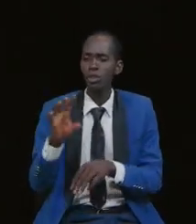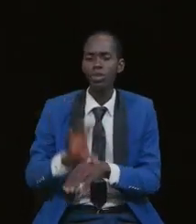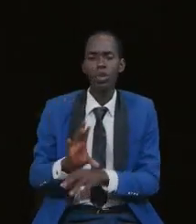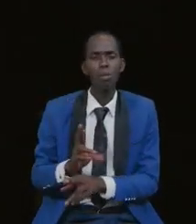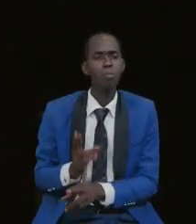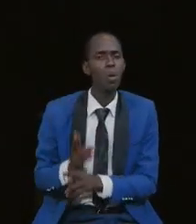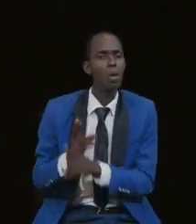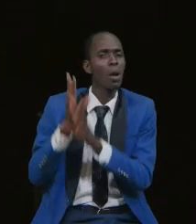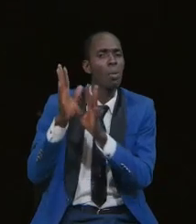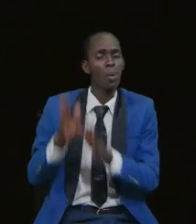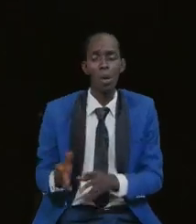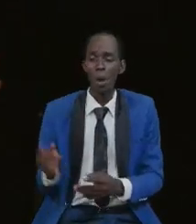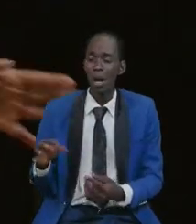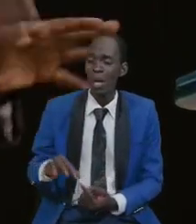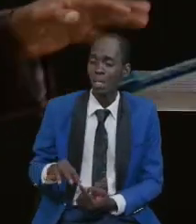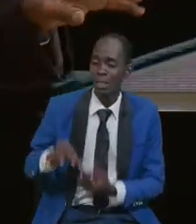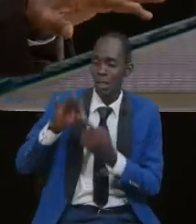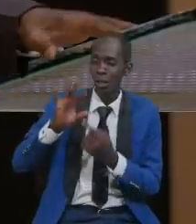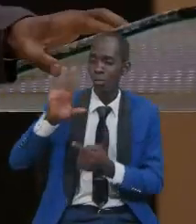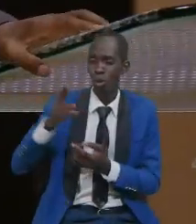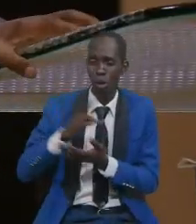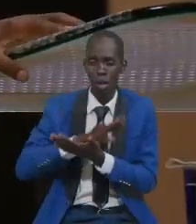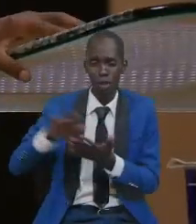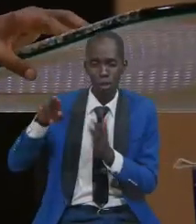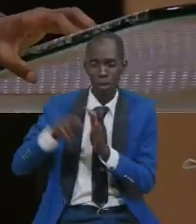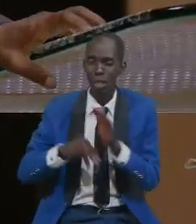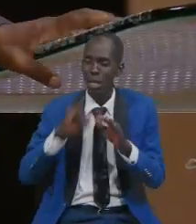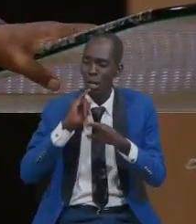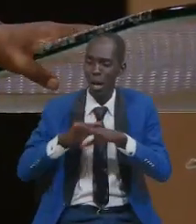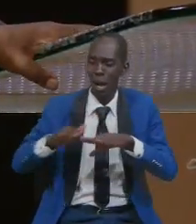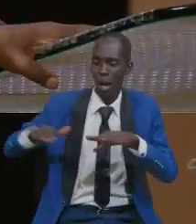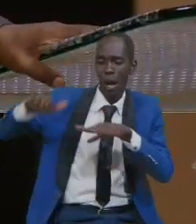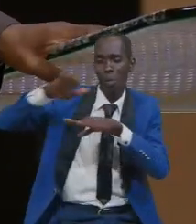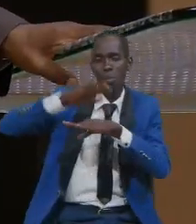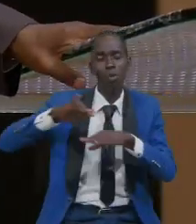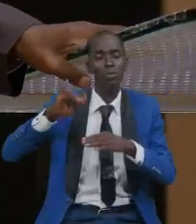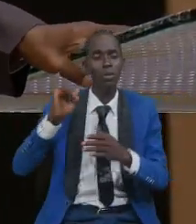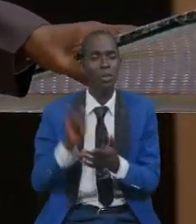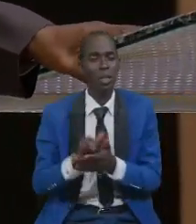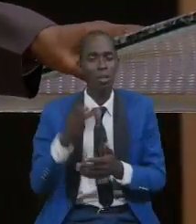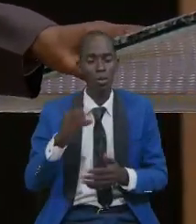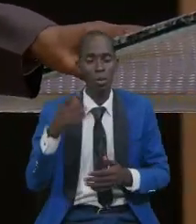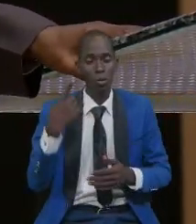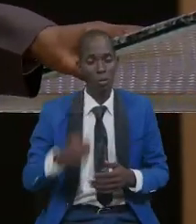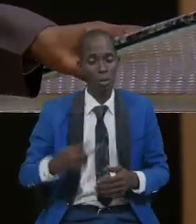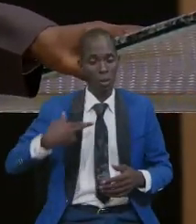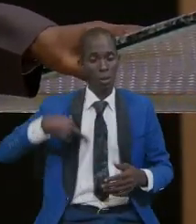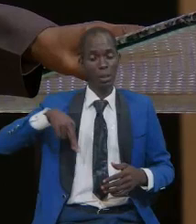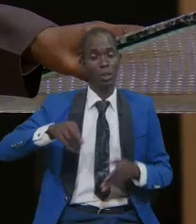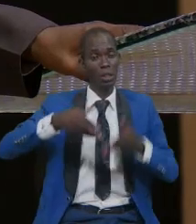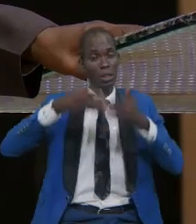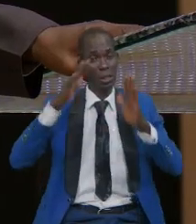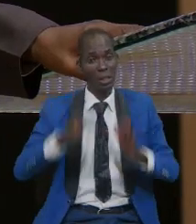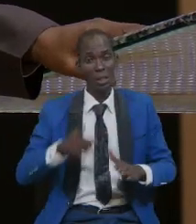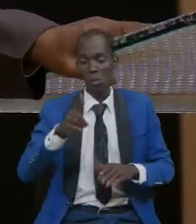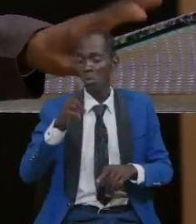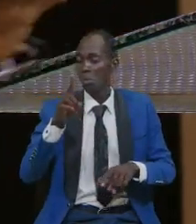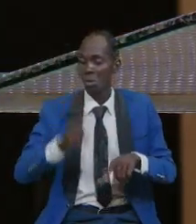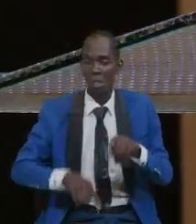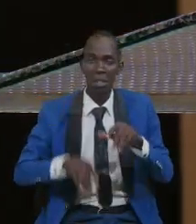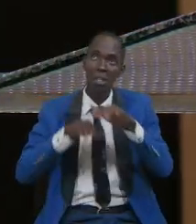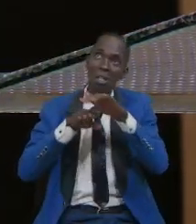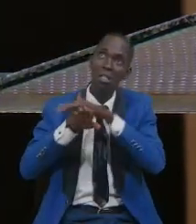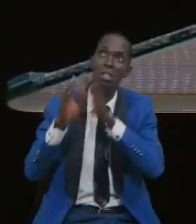the righteousness of the scribes and the Pharisees, you will in no wise get into the kingdom